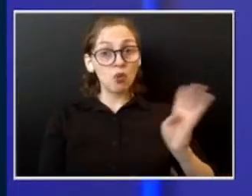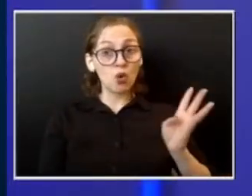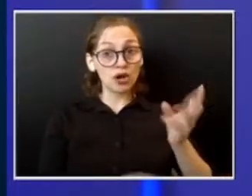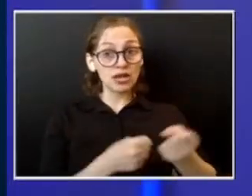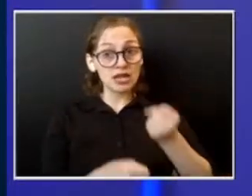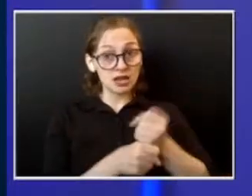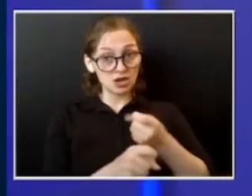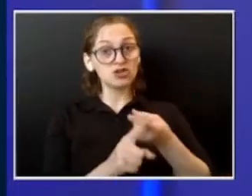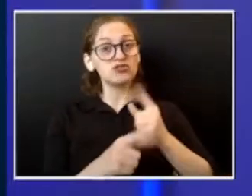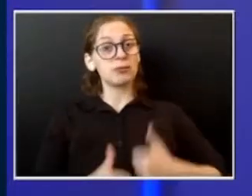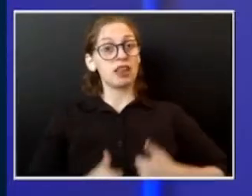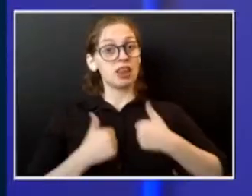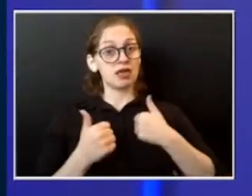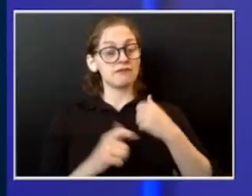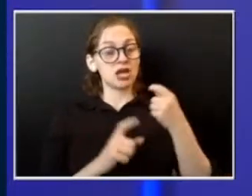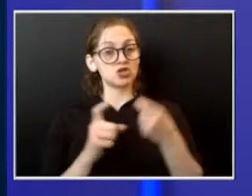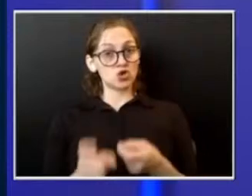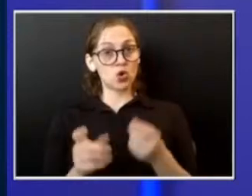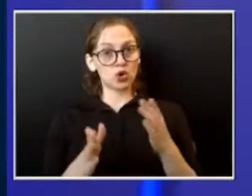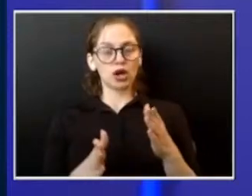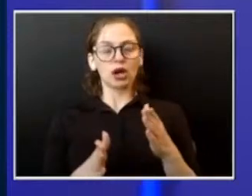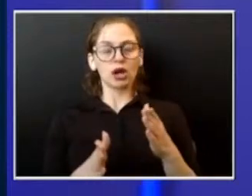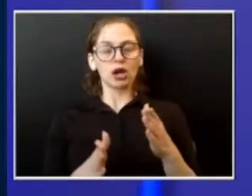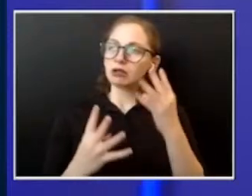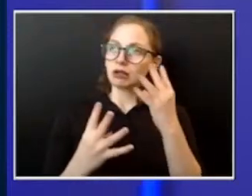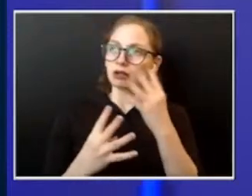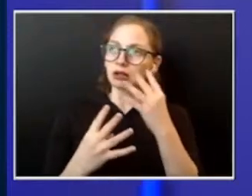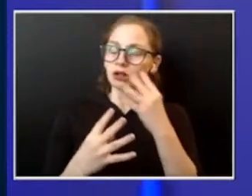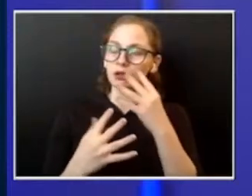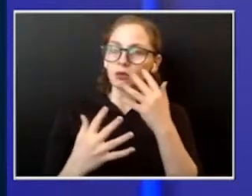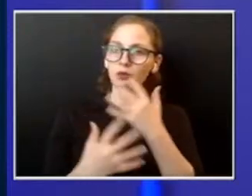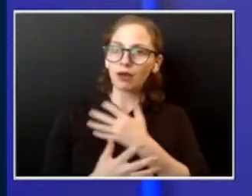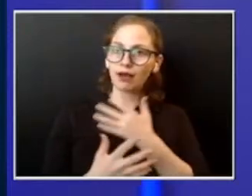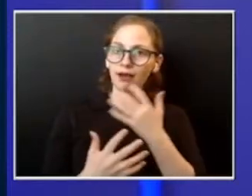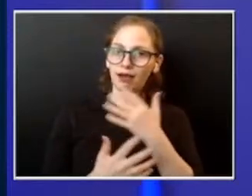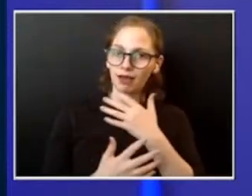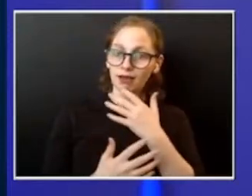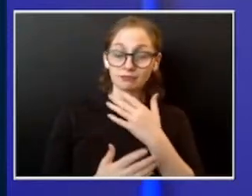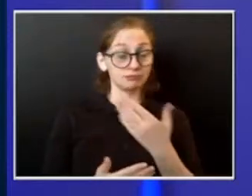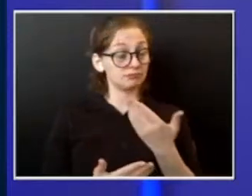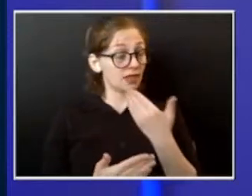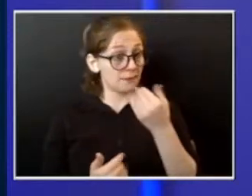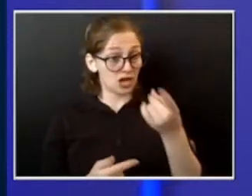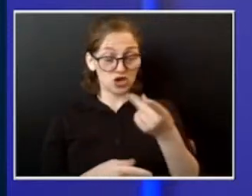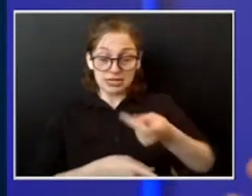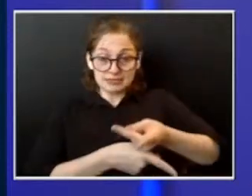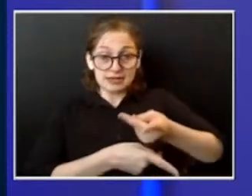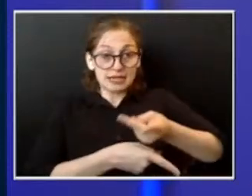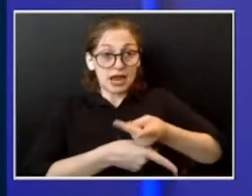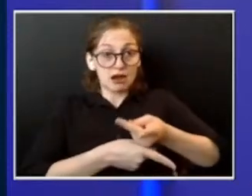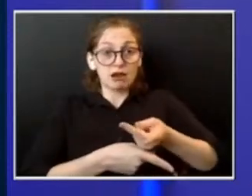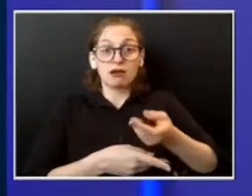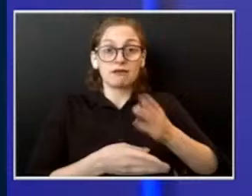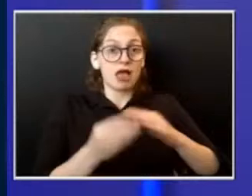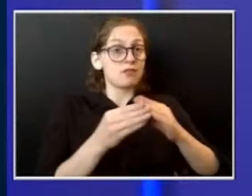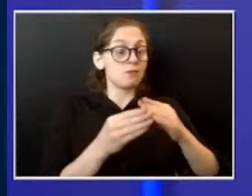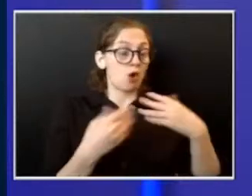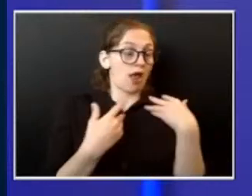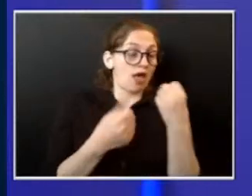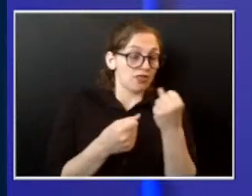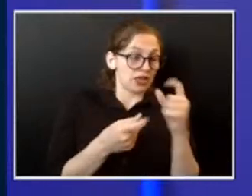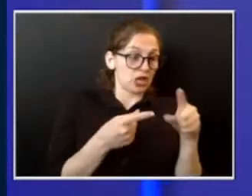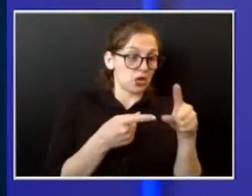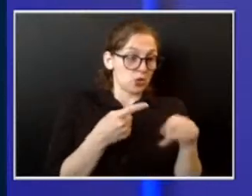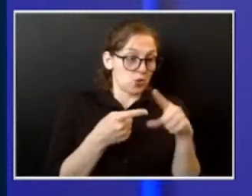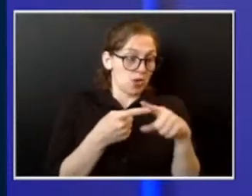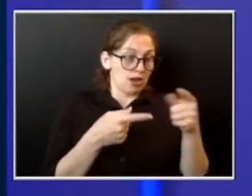So That's crazy. it's the better he takes care of it, and the healthier it was when it goes in, perfectly healthy kidney, and he's taking